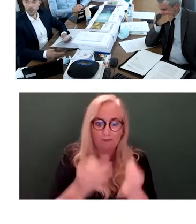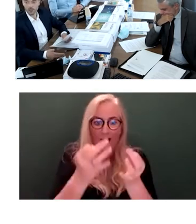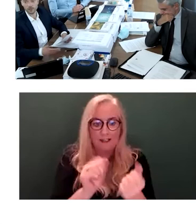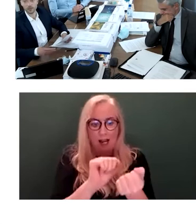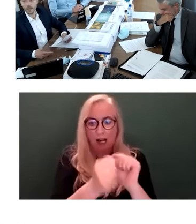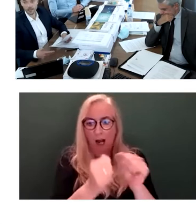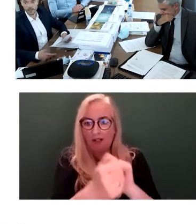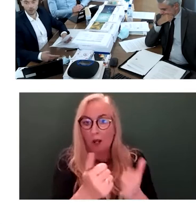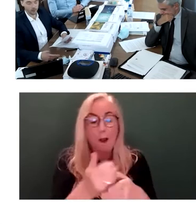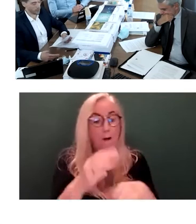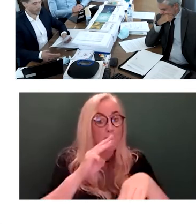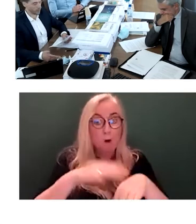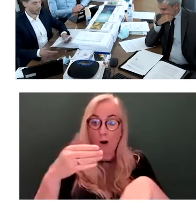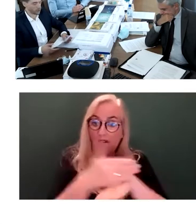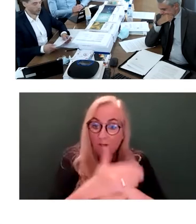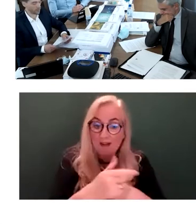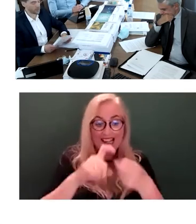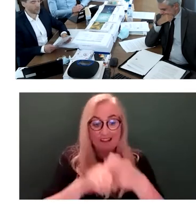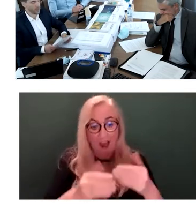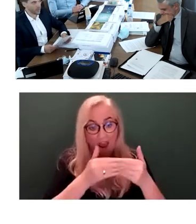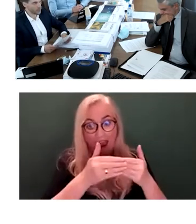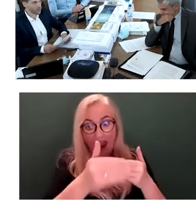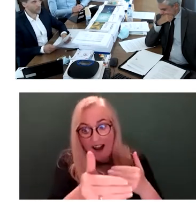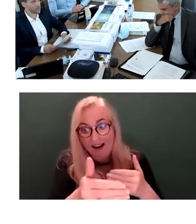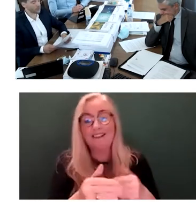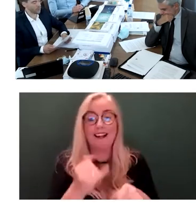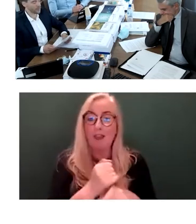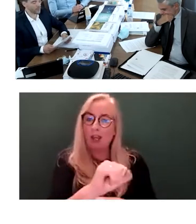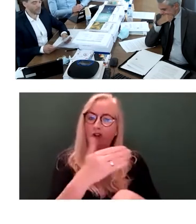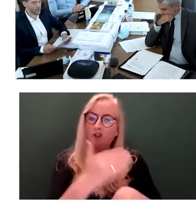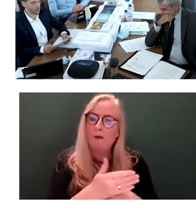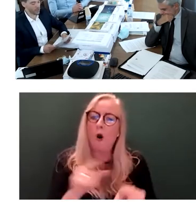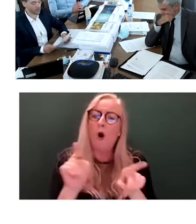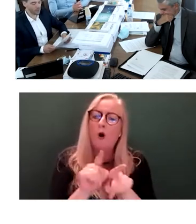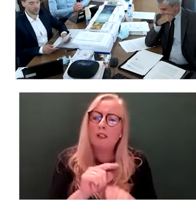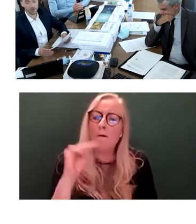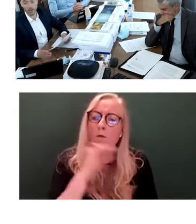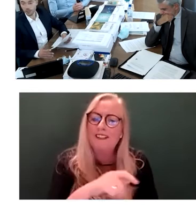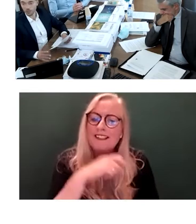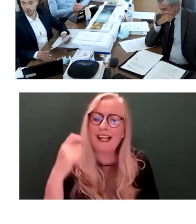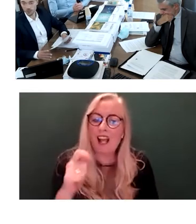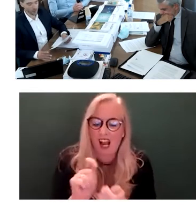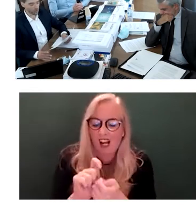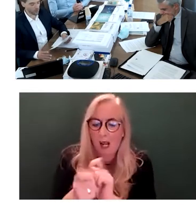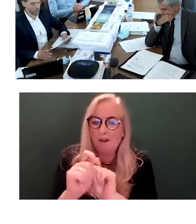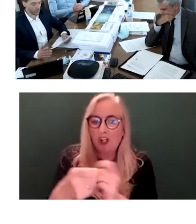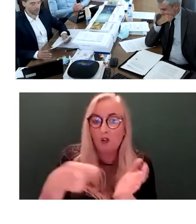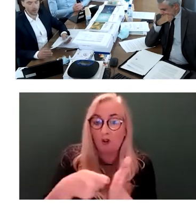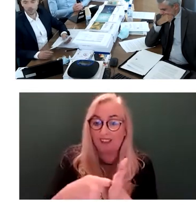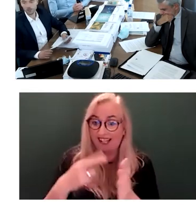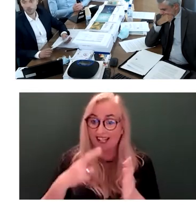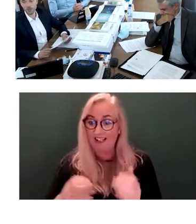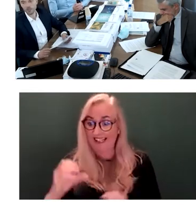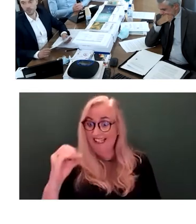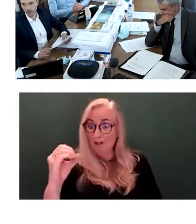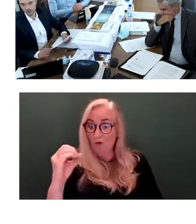more productive and stay longer in their jobs. It's also important to note here that accommodation costs are actually close to zero in the